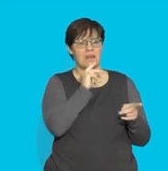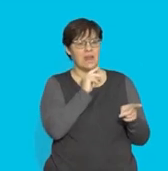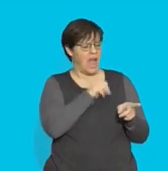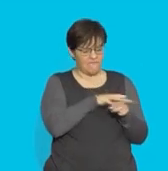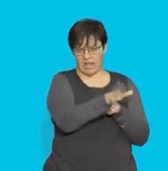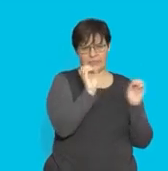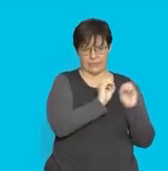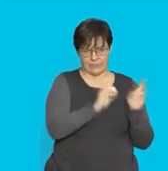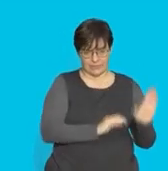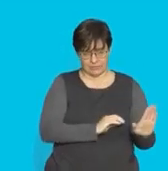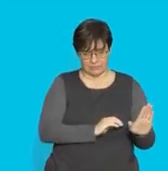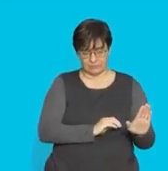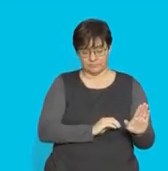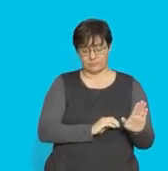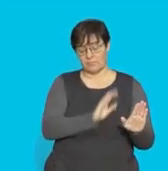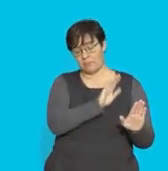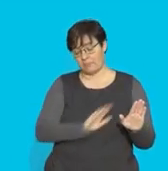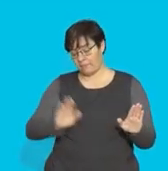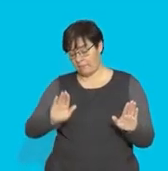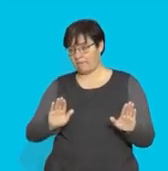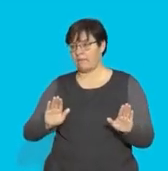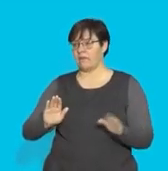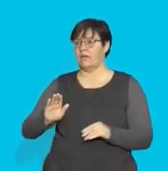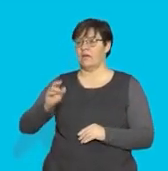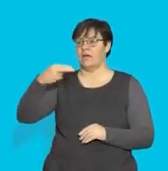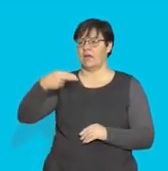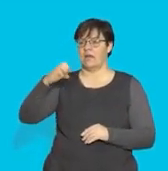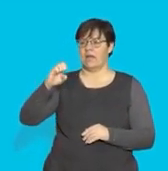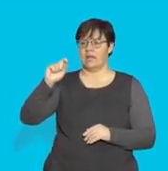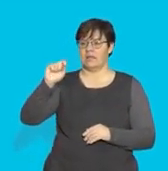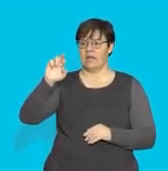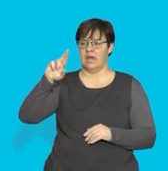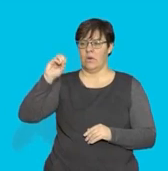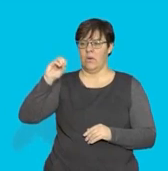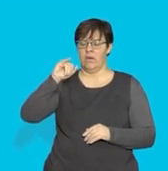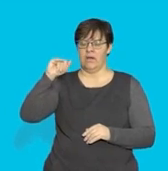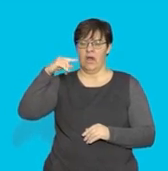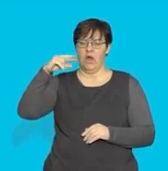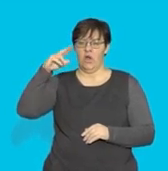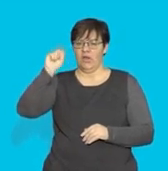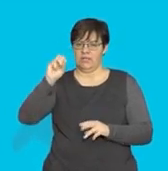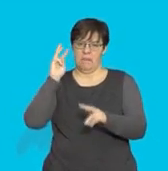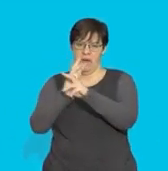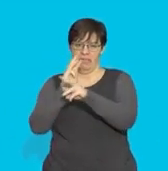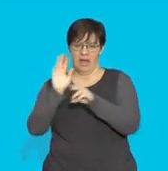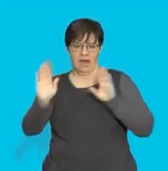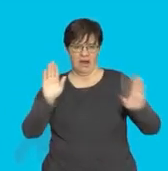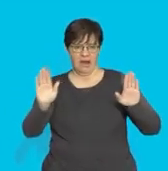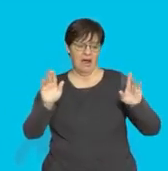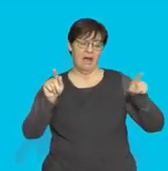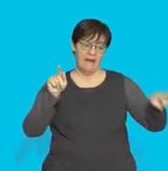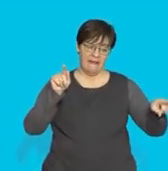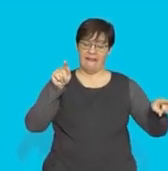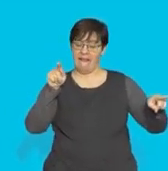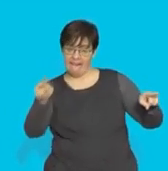meaning hasn't been affected, unaffected. And a heterozygous mother have children. So guys, the concept